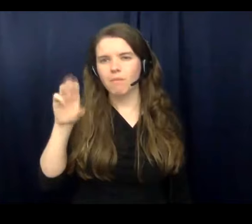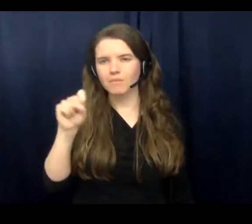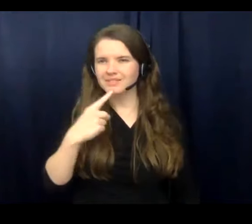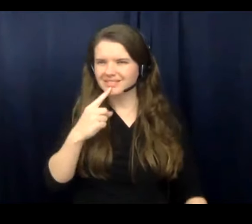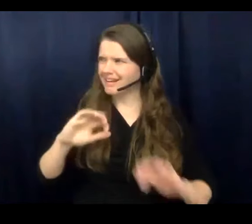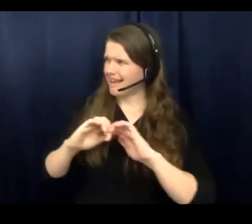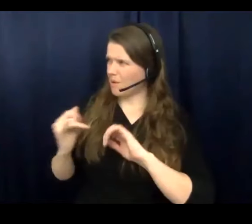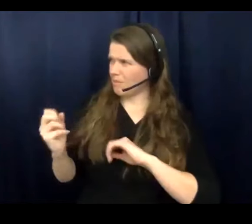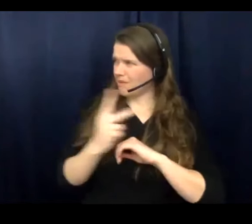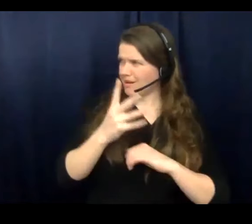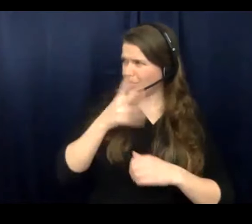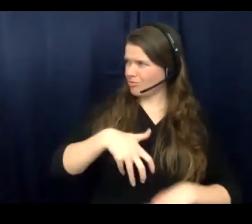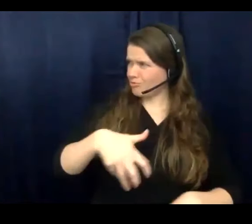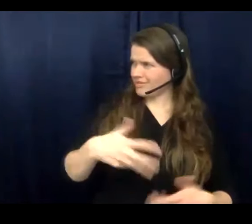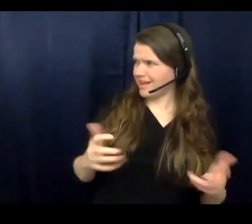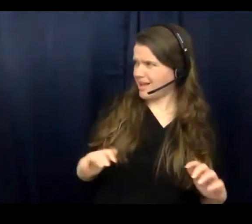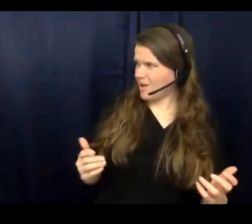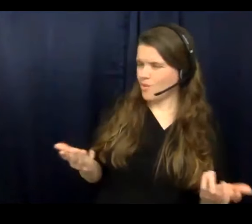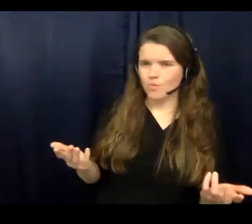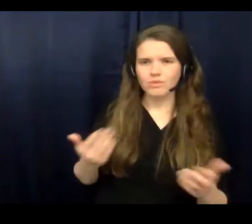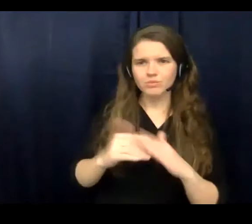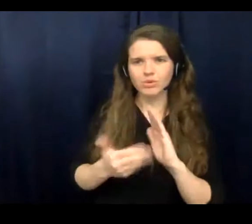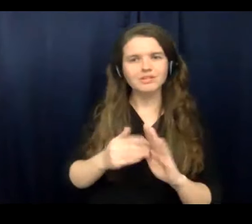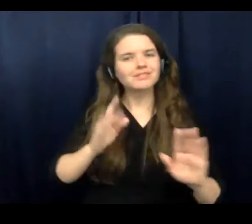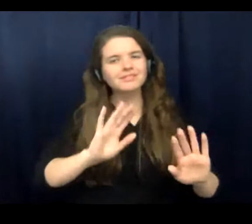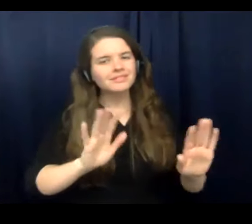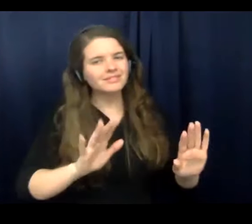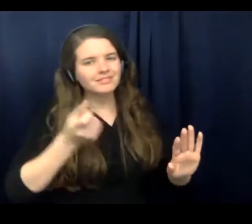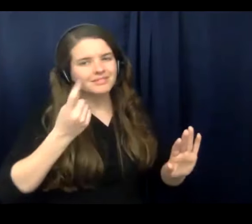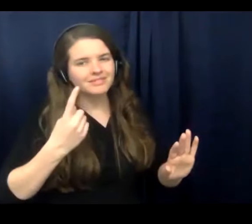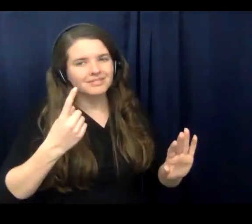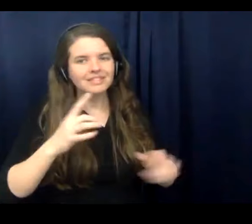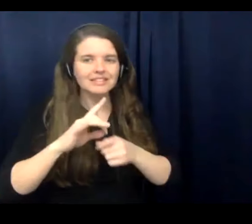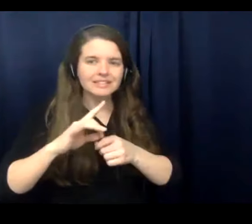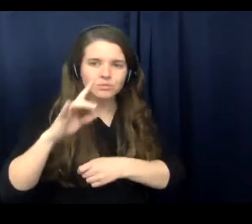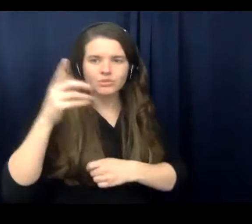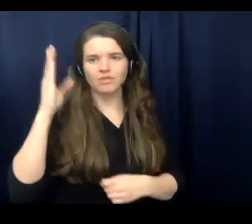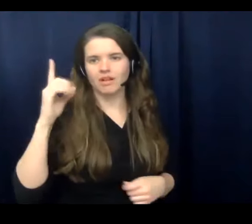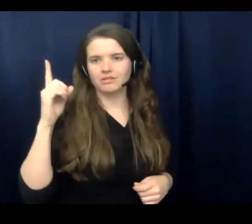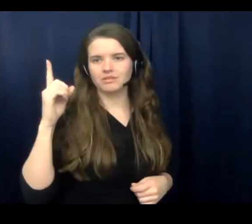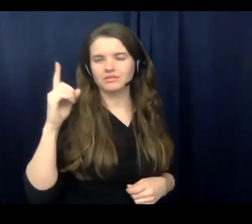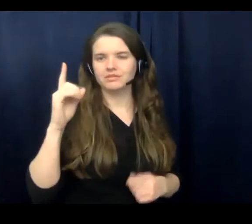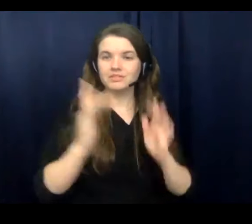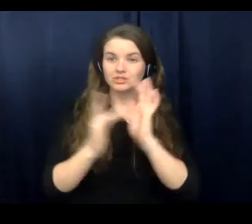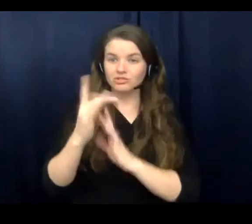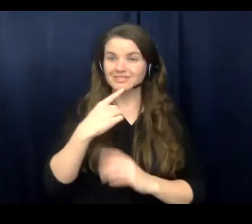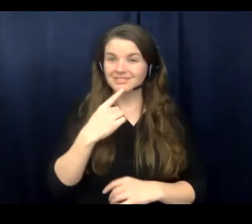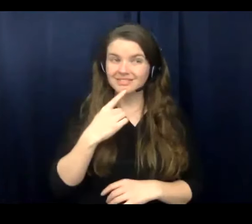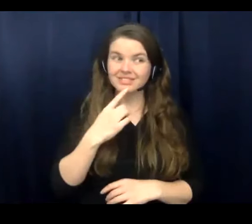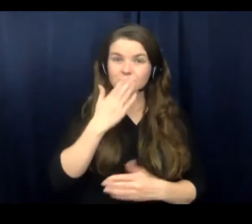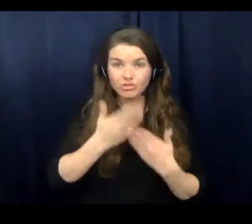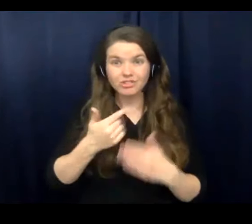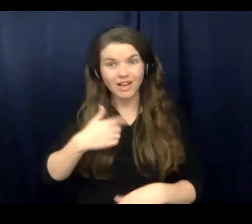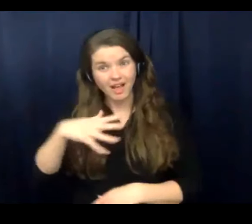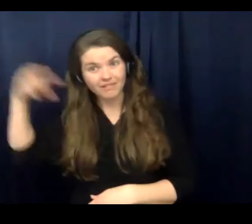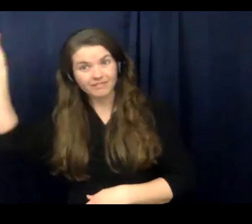about? Become born again. He said, no, that's not the case. It's the Spirit of God. That's why Jesus said, it's really good that I go away, because